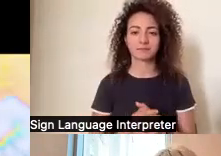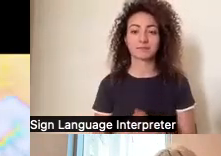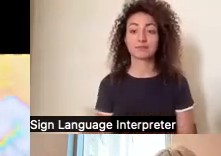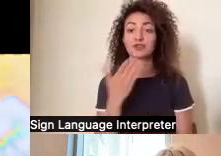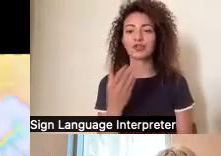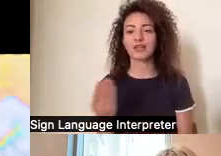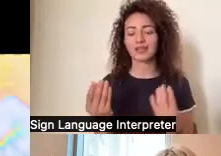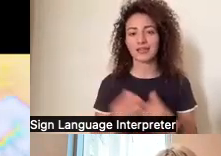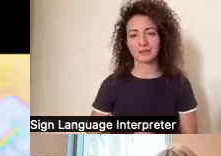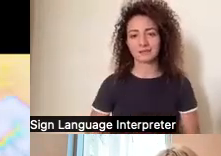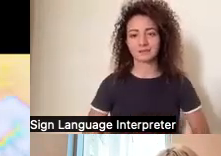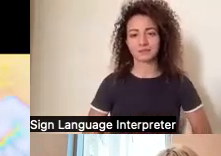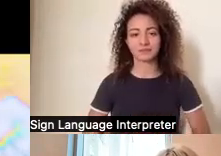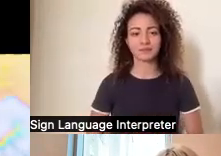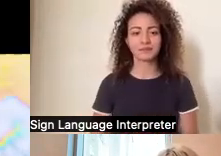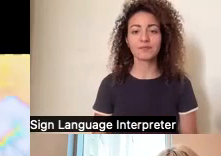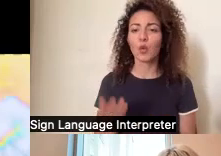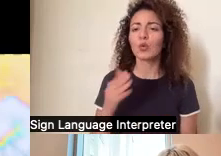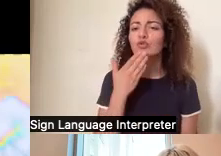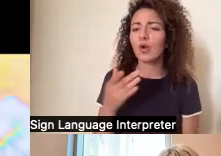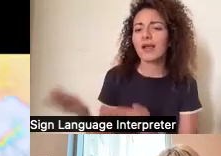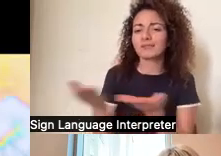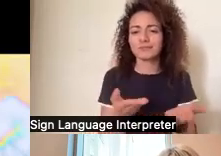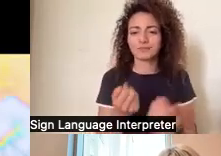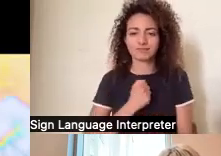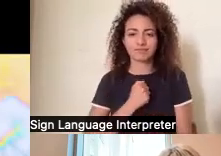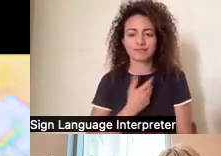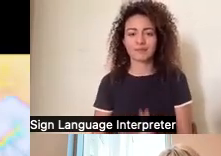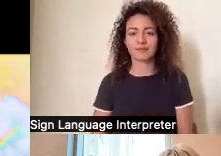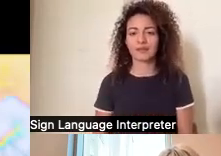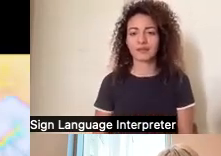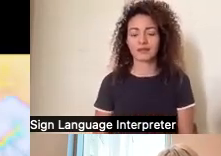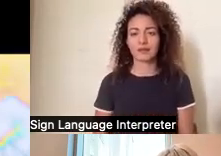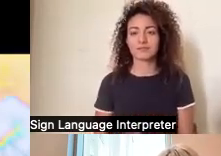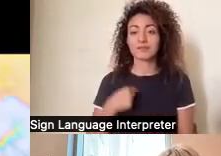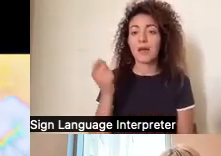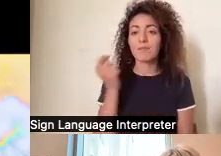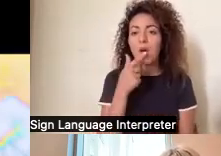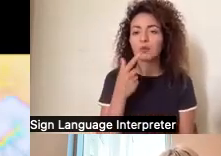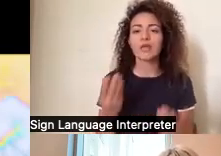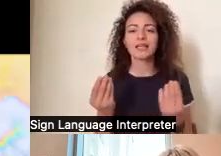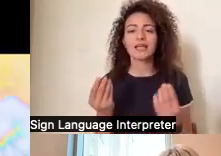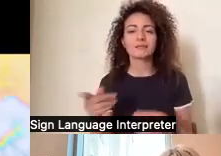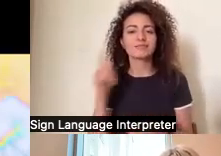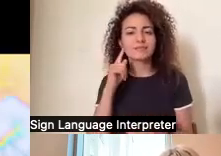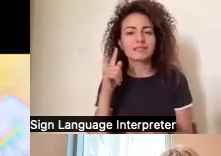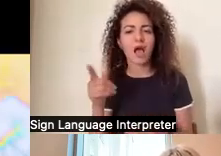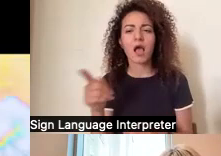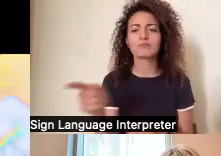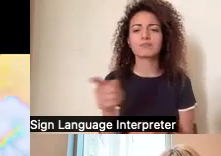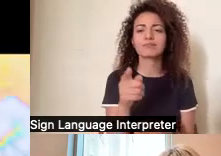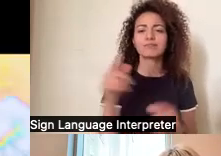so much. Thank you so much. And thank you for having me, everybody. And I'm so pleased to really hear all of